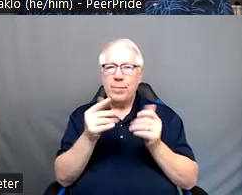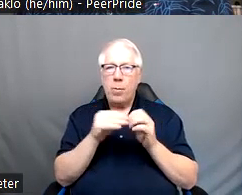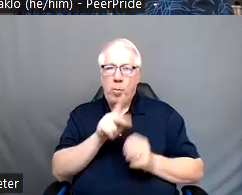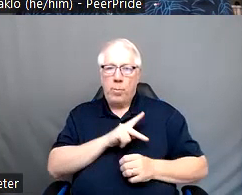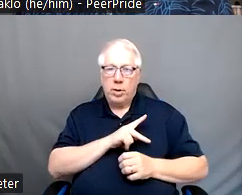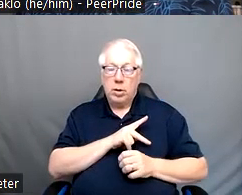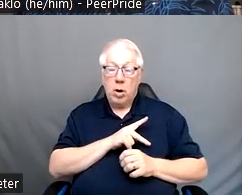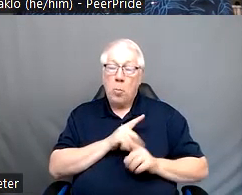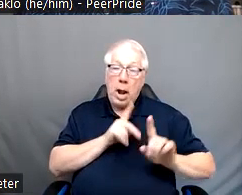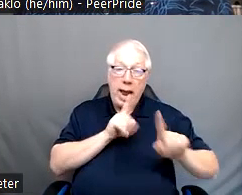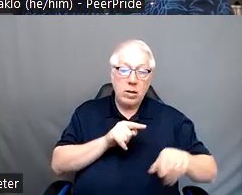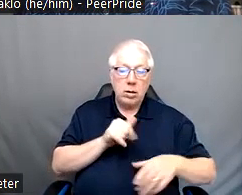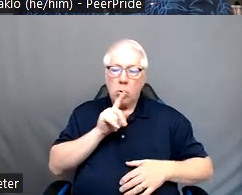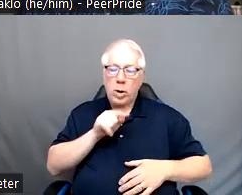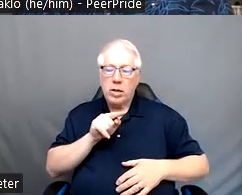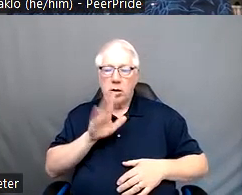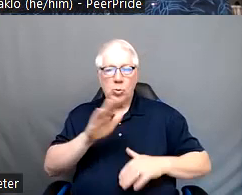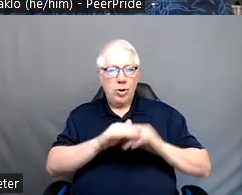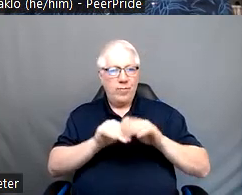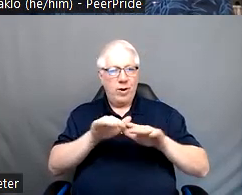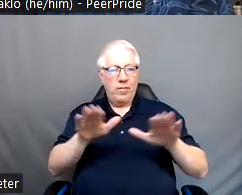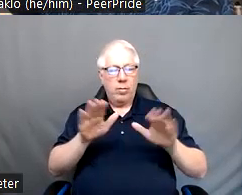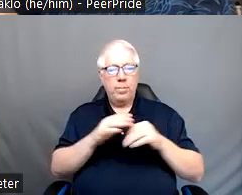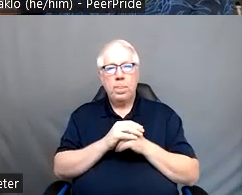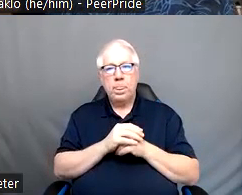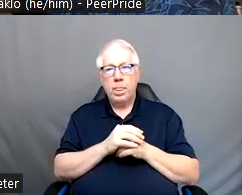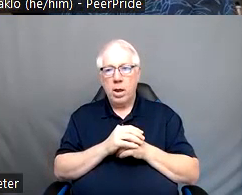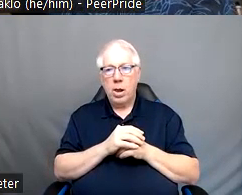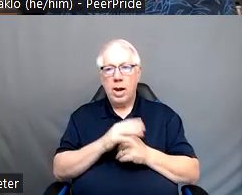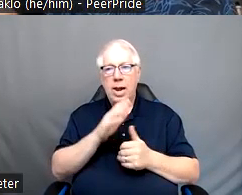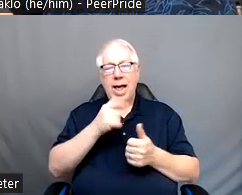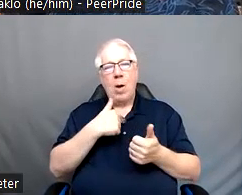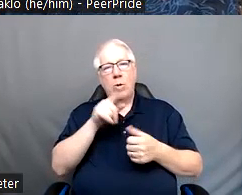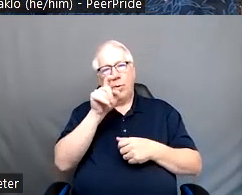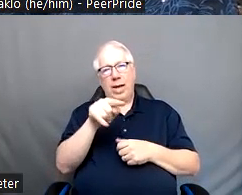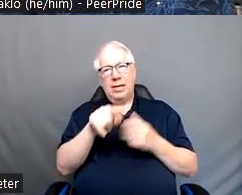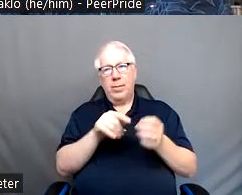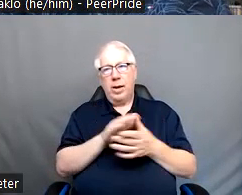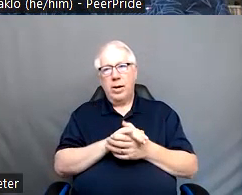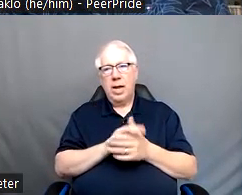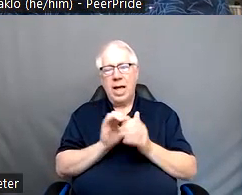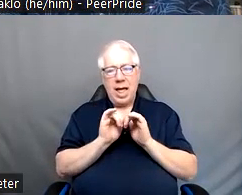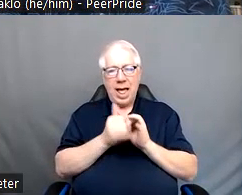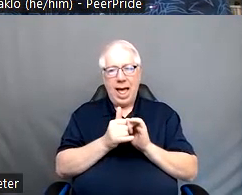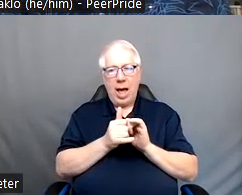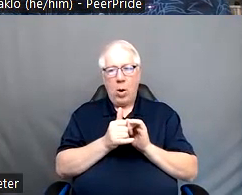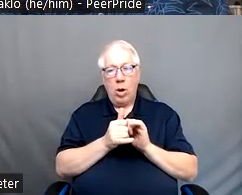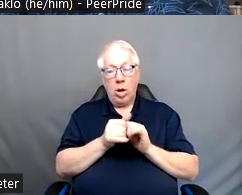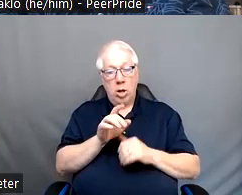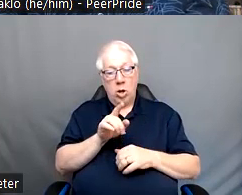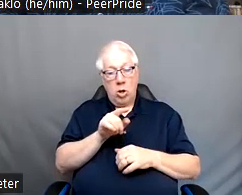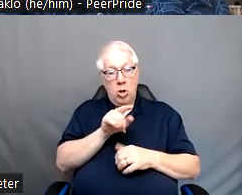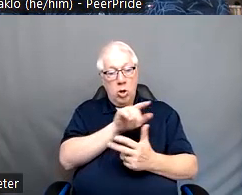free to answer or not answer according to your comfort level. But I wanted to ask about how you bring your